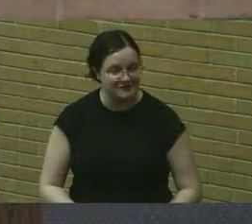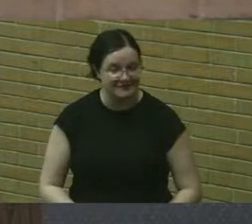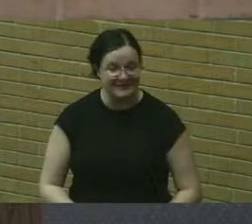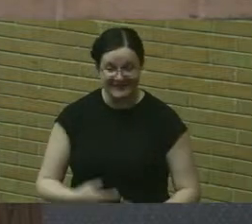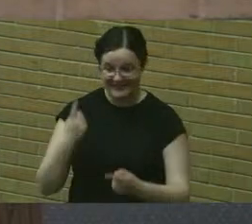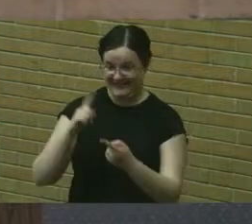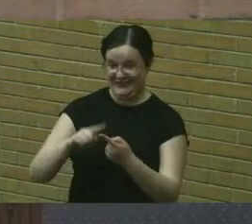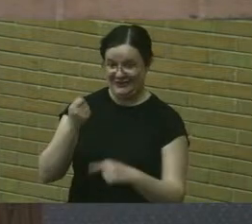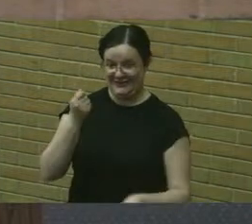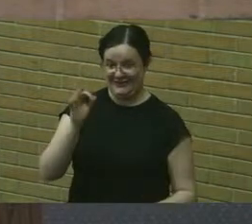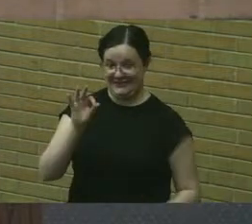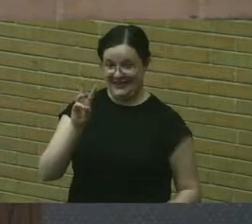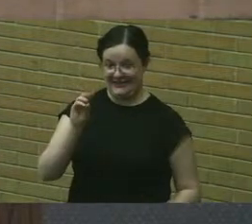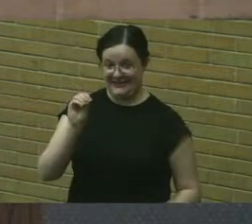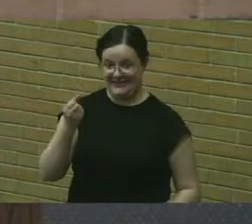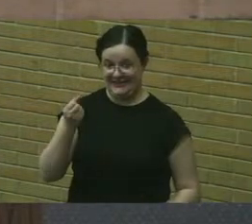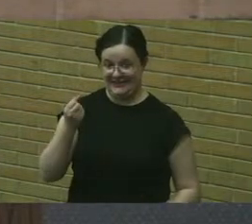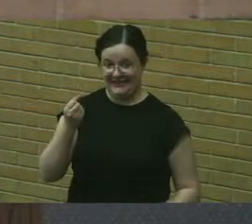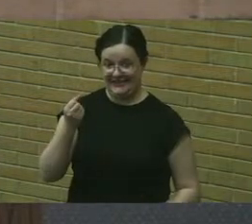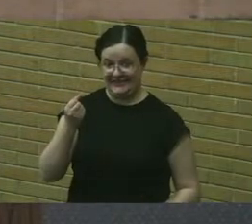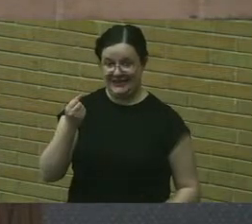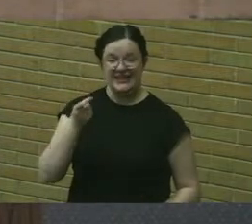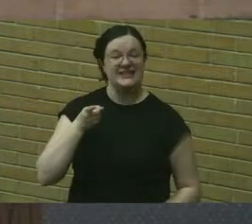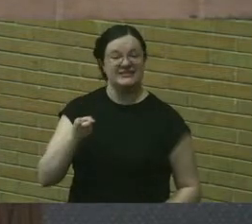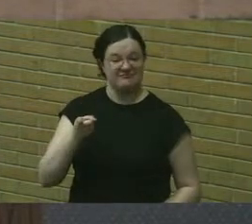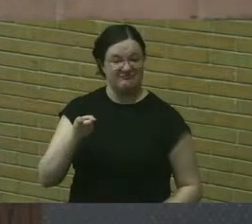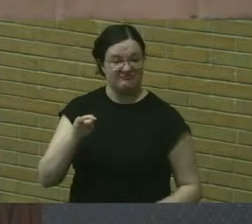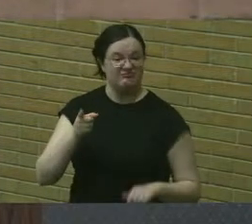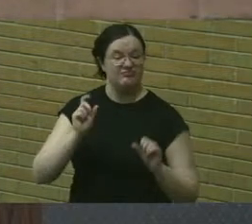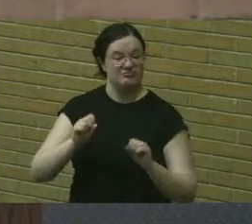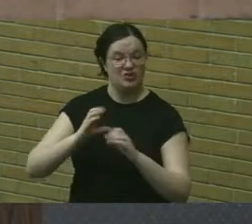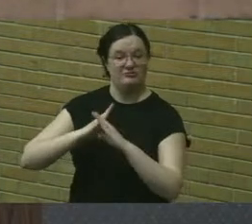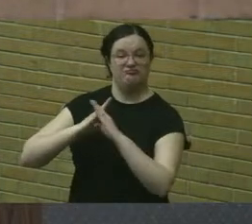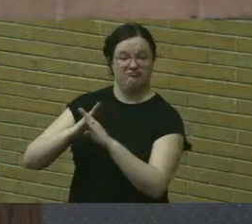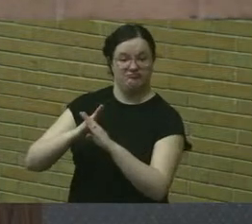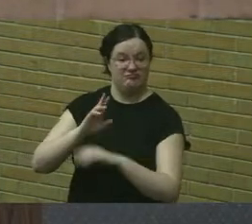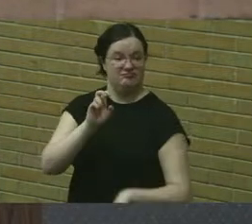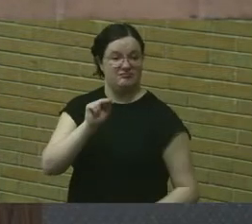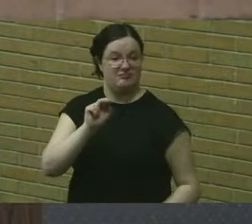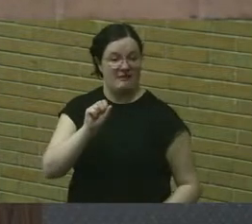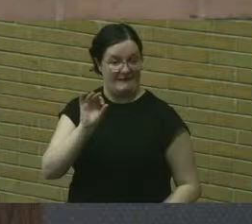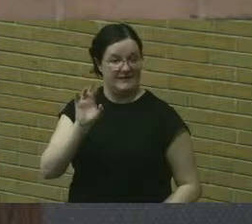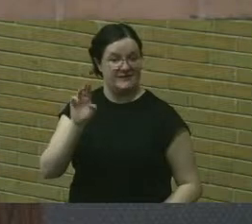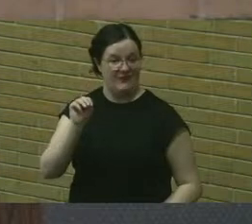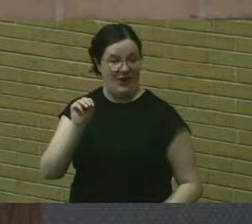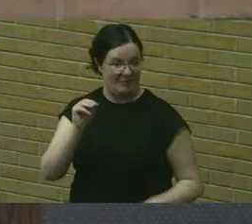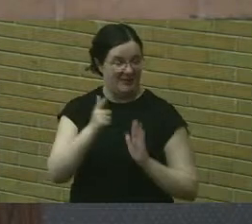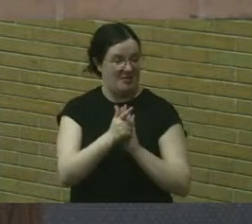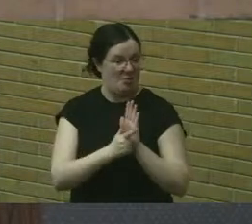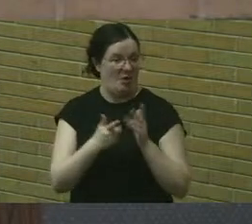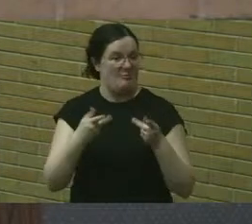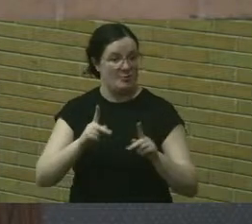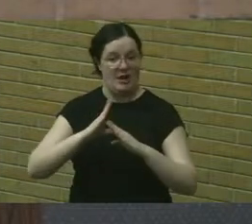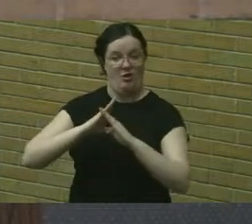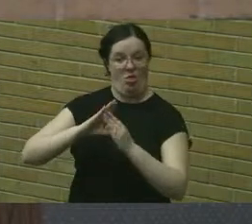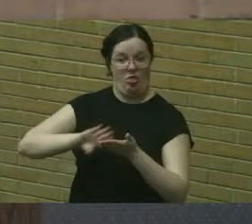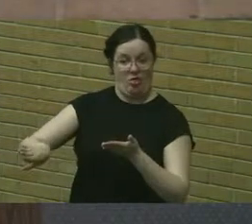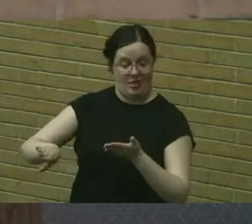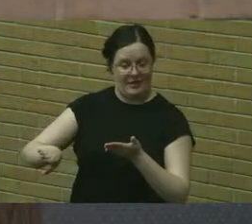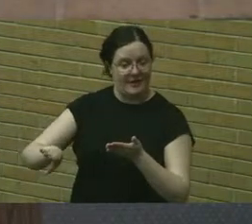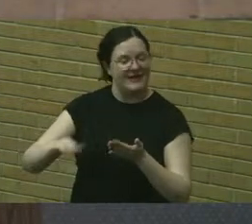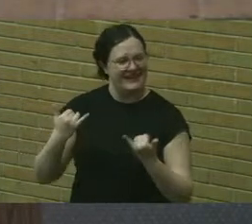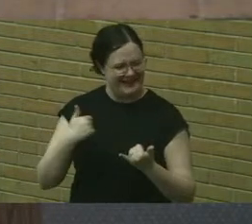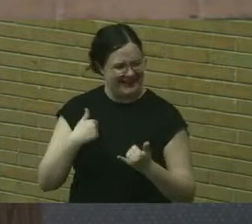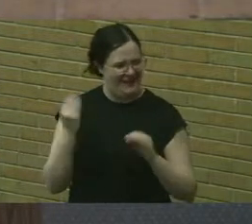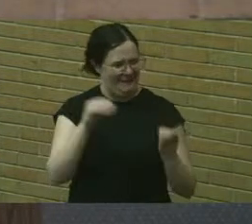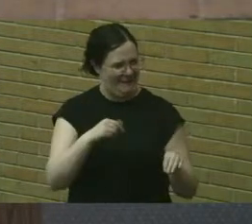60s, could have legally been prevented from living in Evans Farm, where I live now, and I'm very proud to live. It's a very diverse community, and I enjoy it every